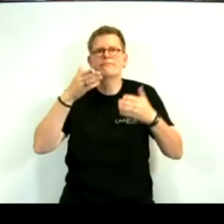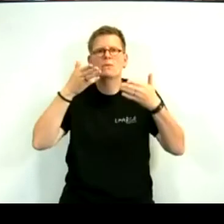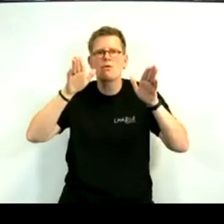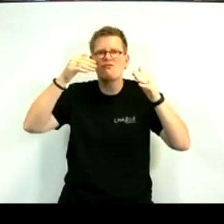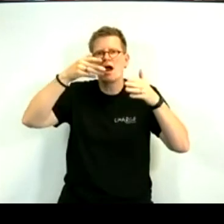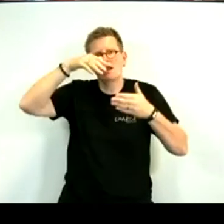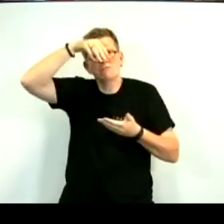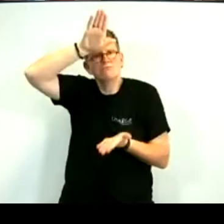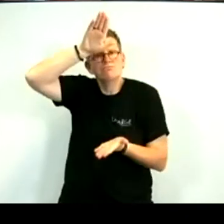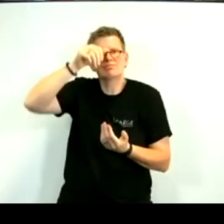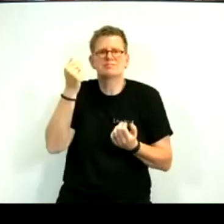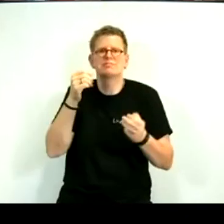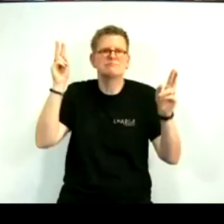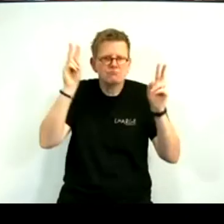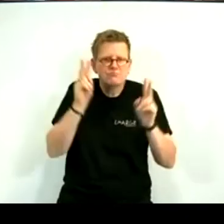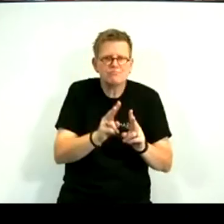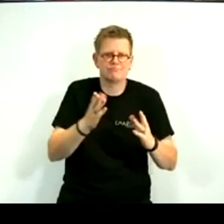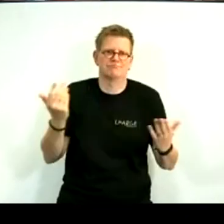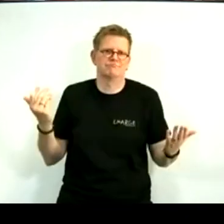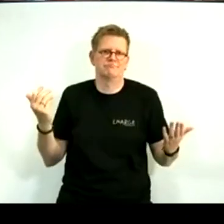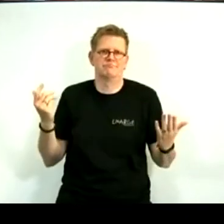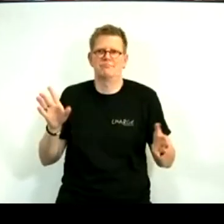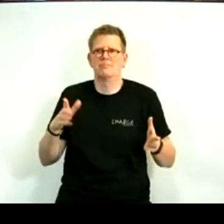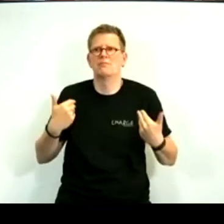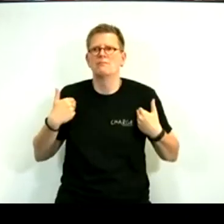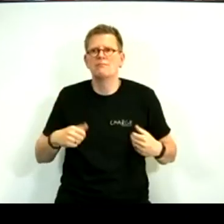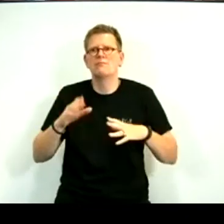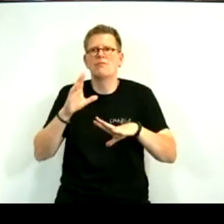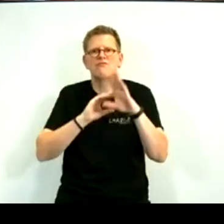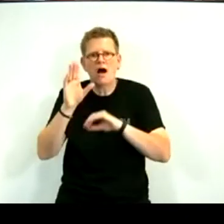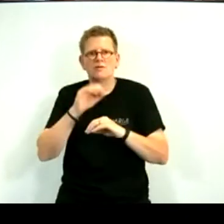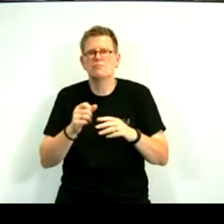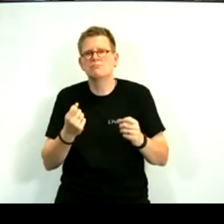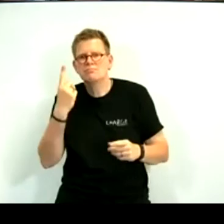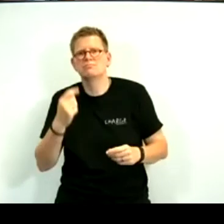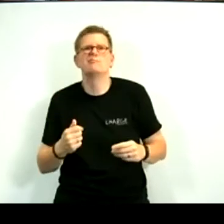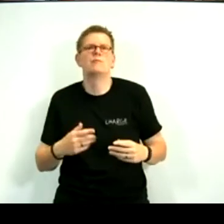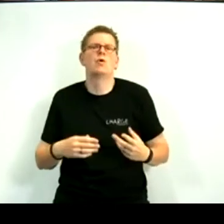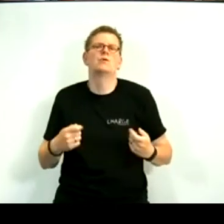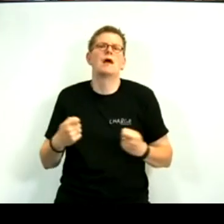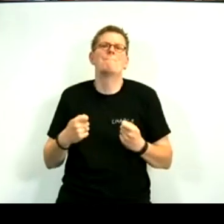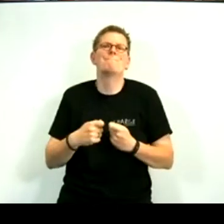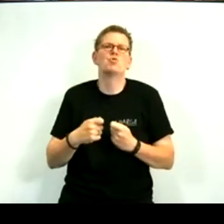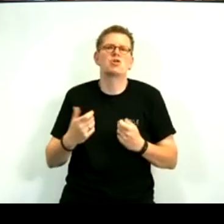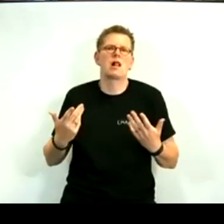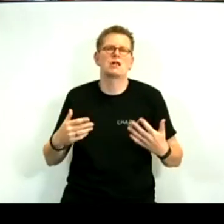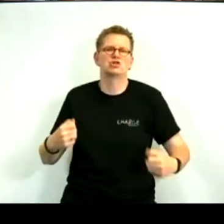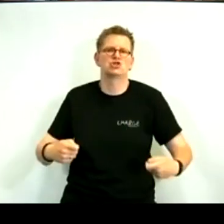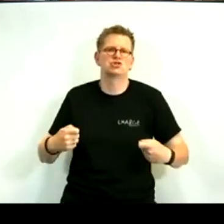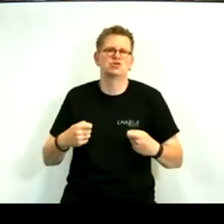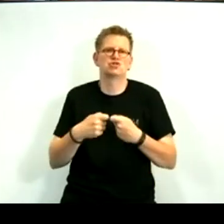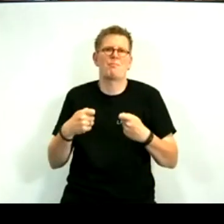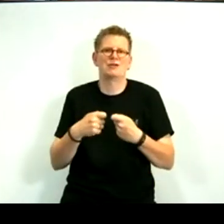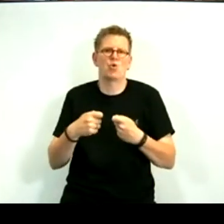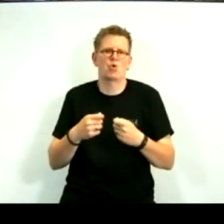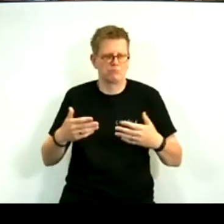proprioceptive perception, and your muscle tone is very low and very floppy. And we don't want children